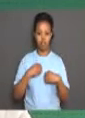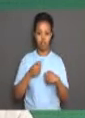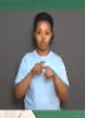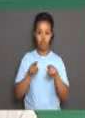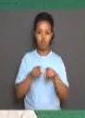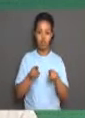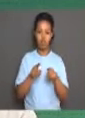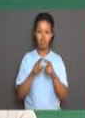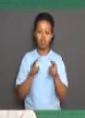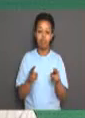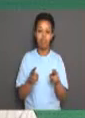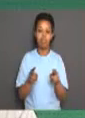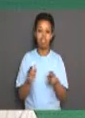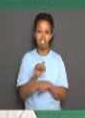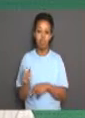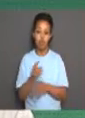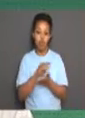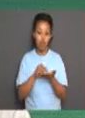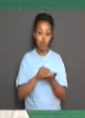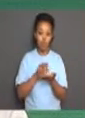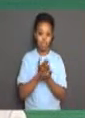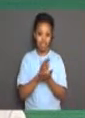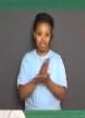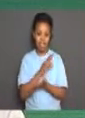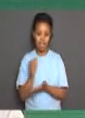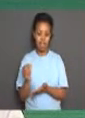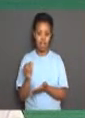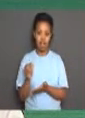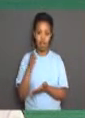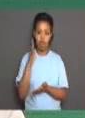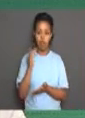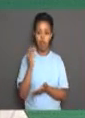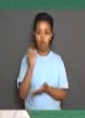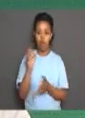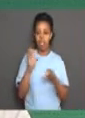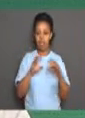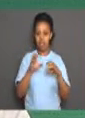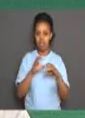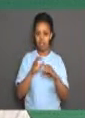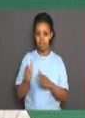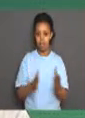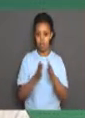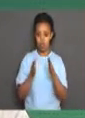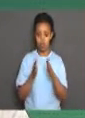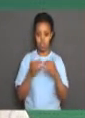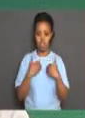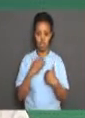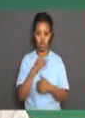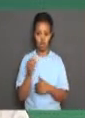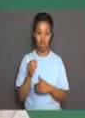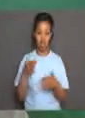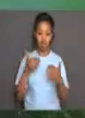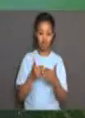very similar molecules and biochemical pathways, then they must be